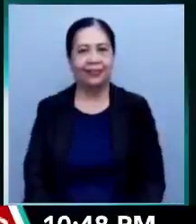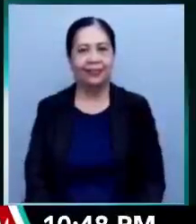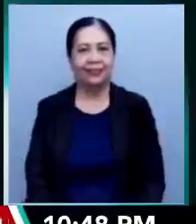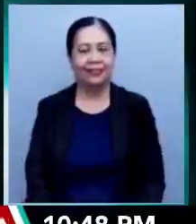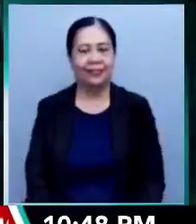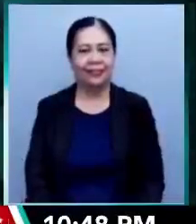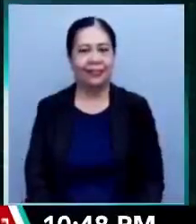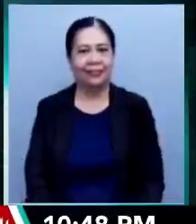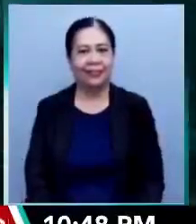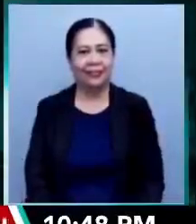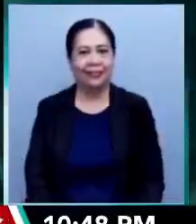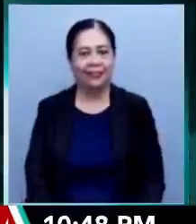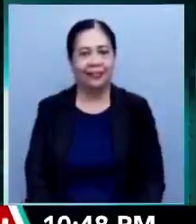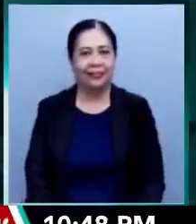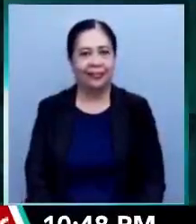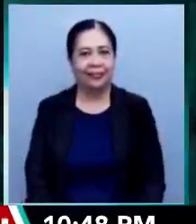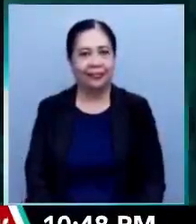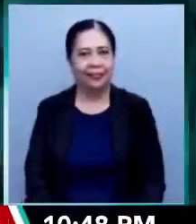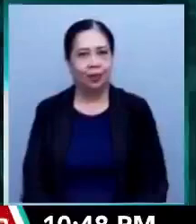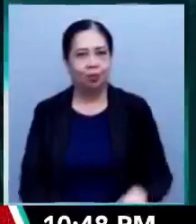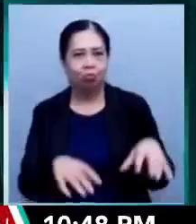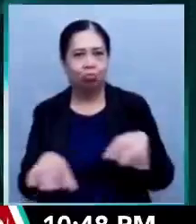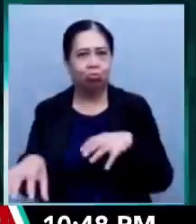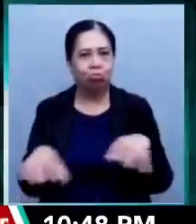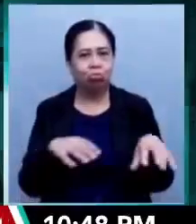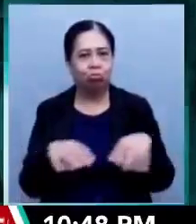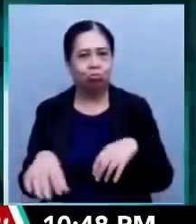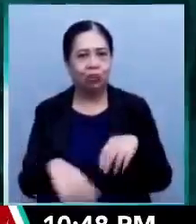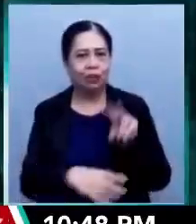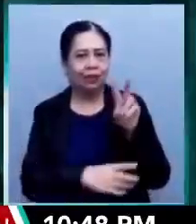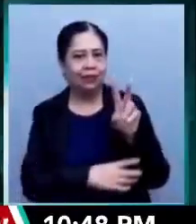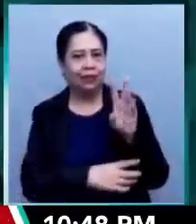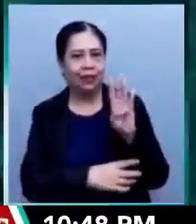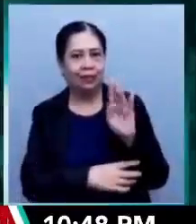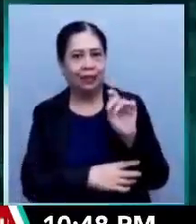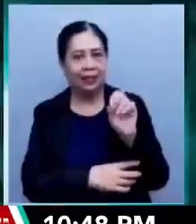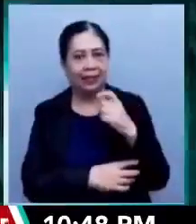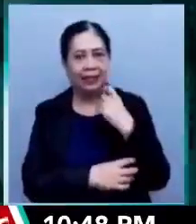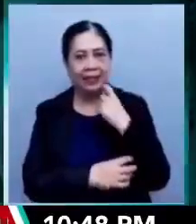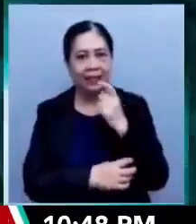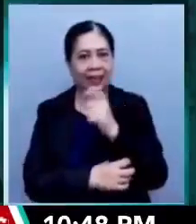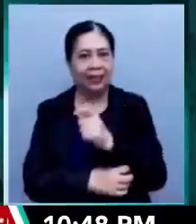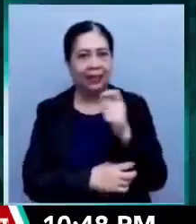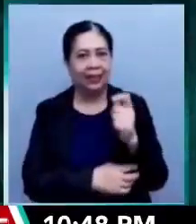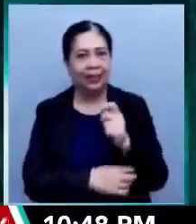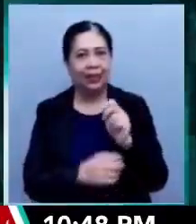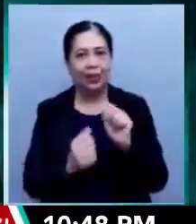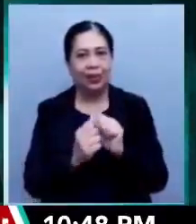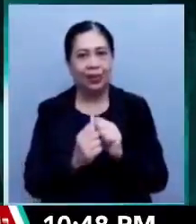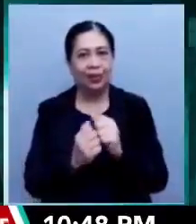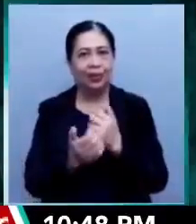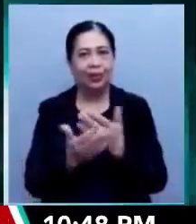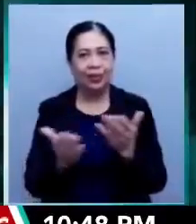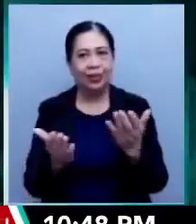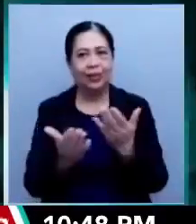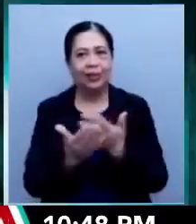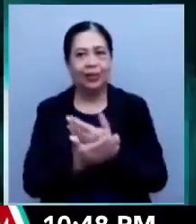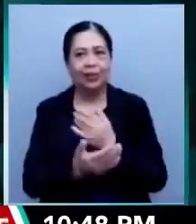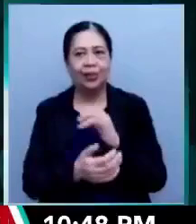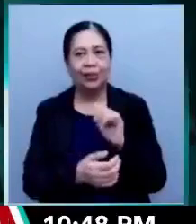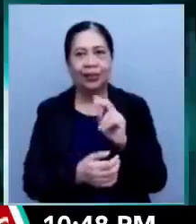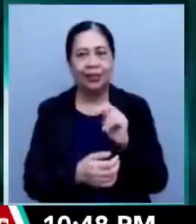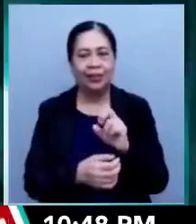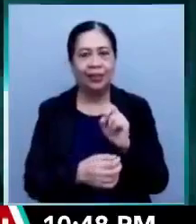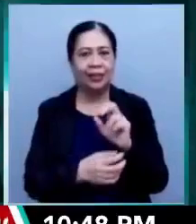Very hype boy ang galawan ni V ng BTS sa recent TikTok video with New Jeans. Ang